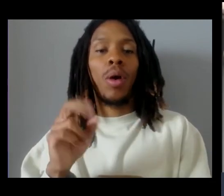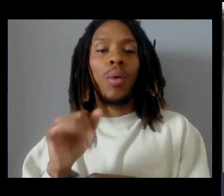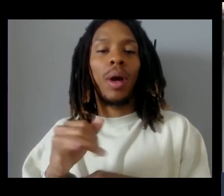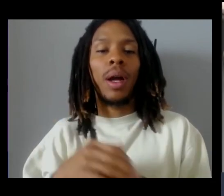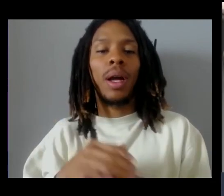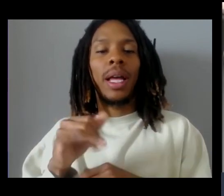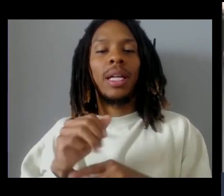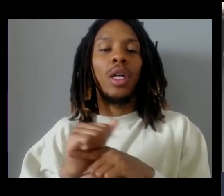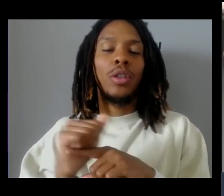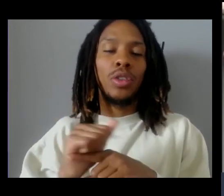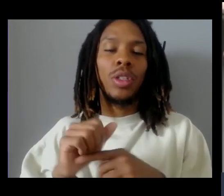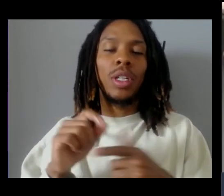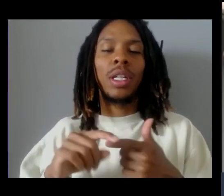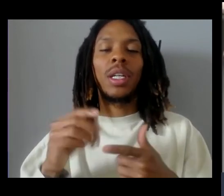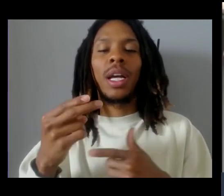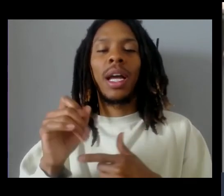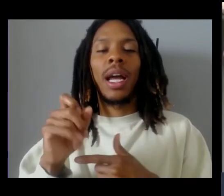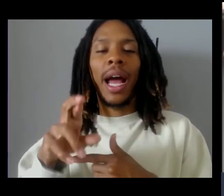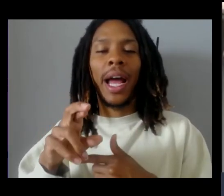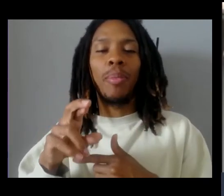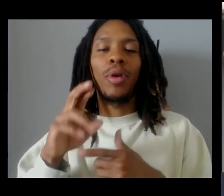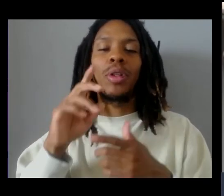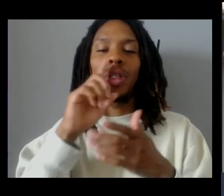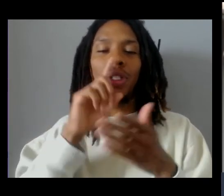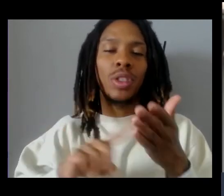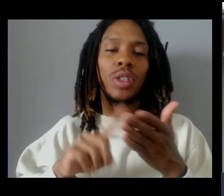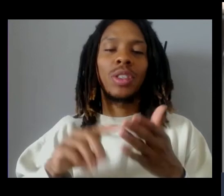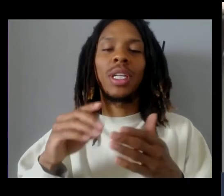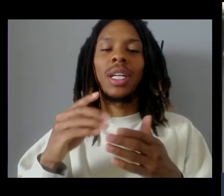training. There's the hyperparameter search. There's the data preprocessing.